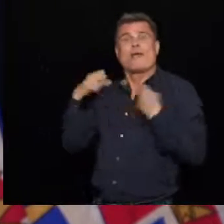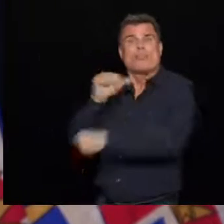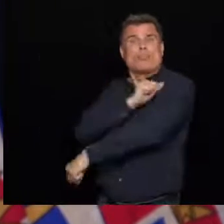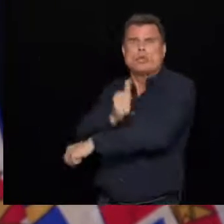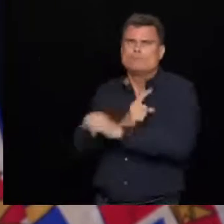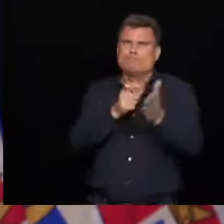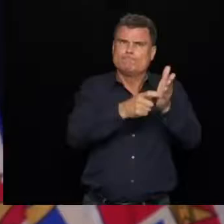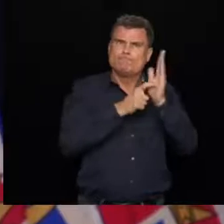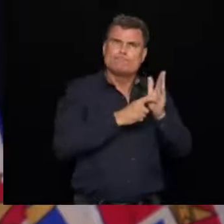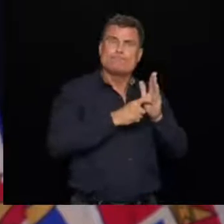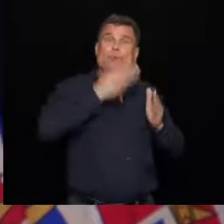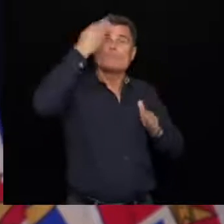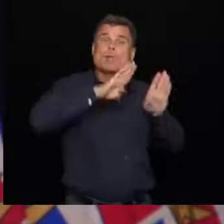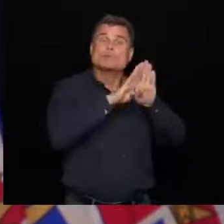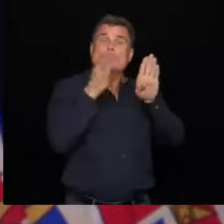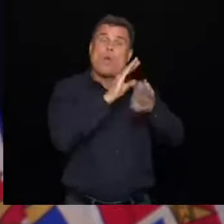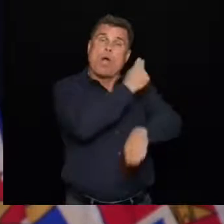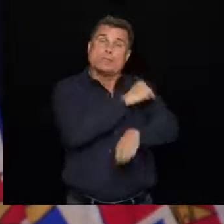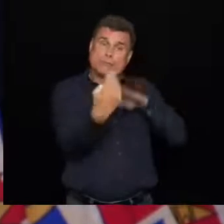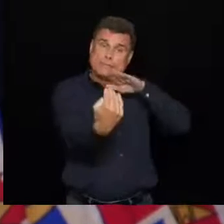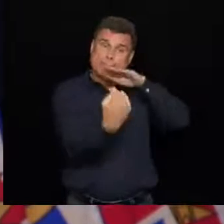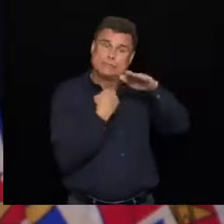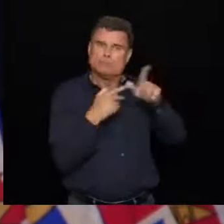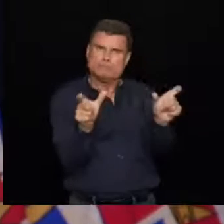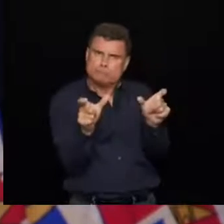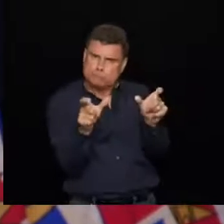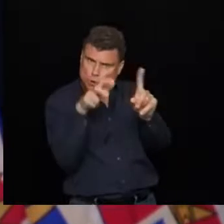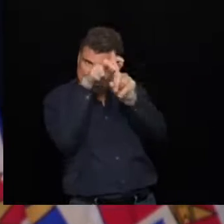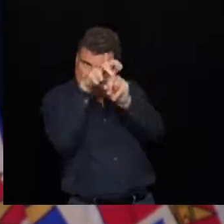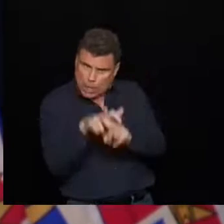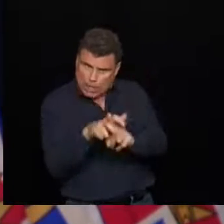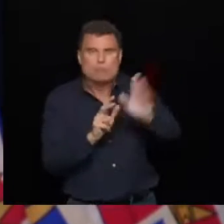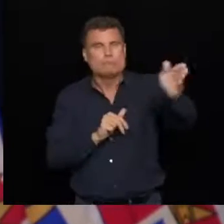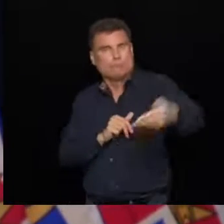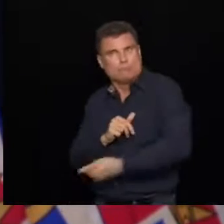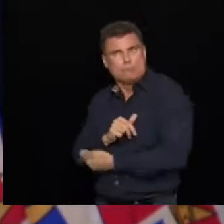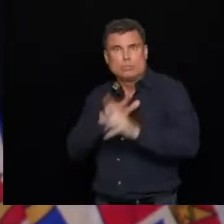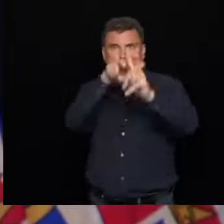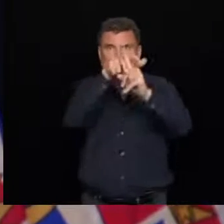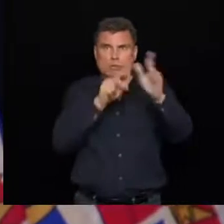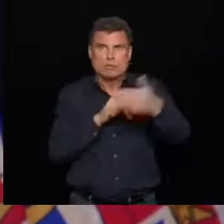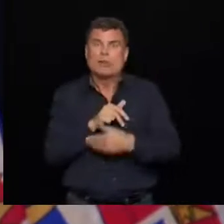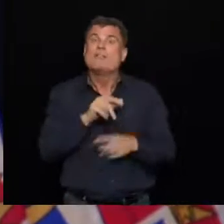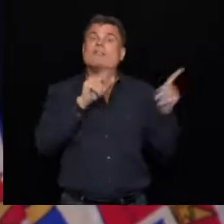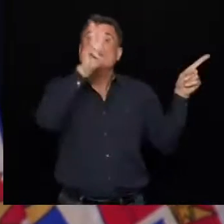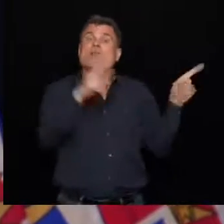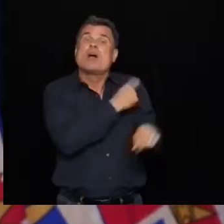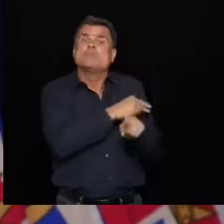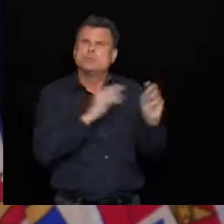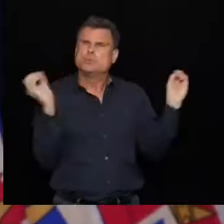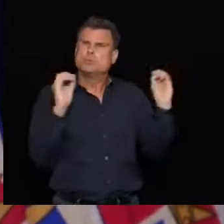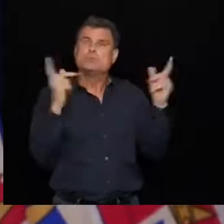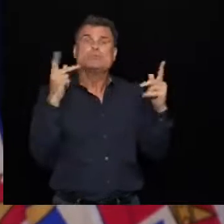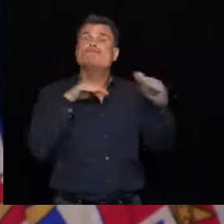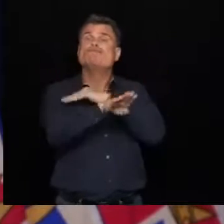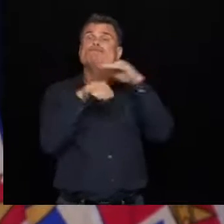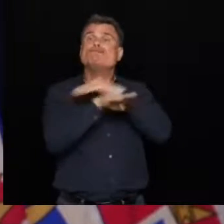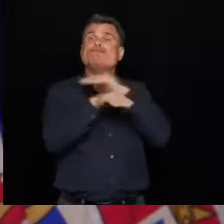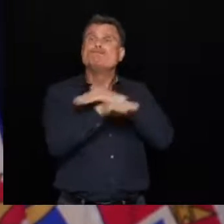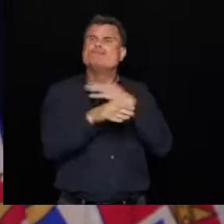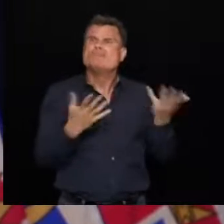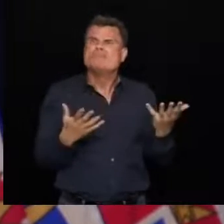possible exposures at schools and other information that every other health authority seems to be providing more